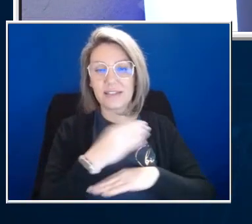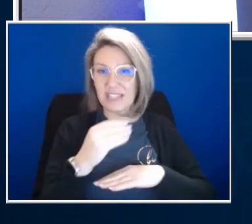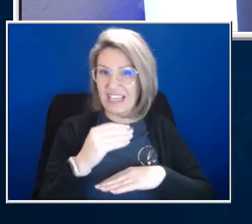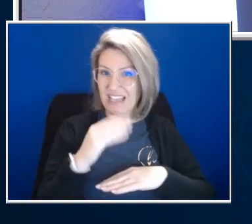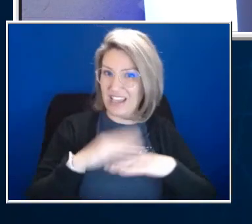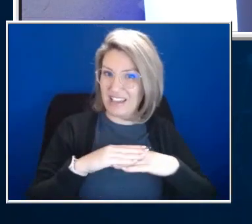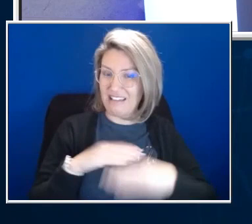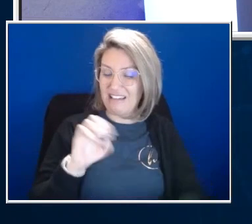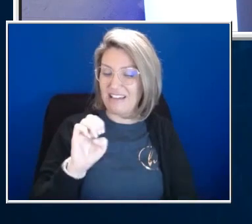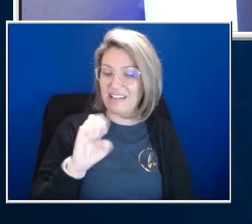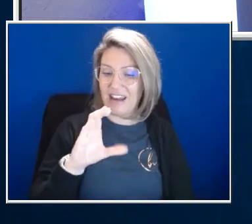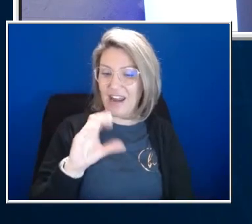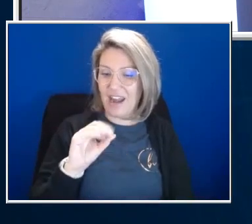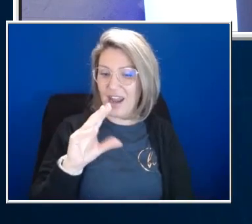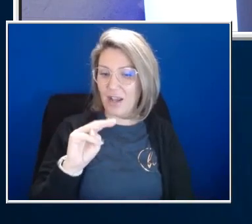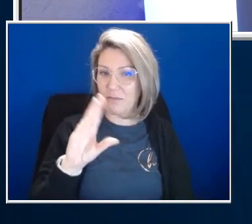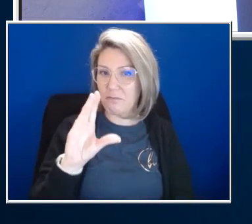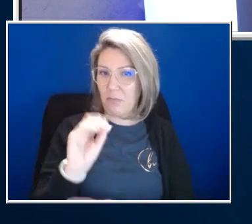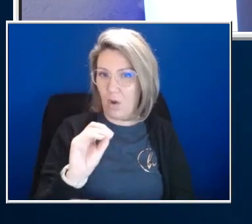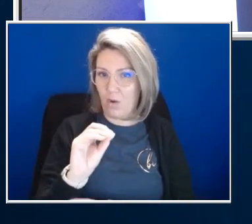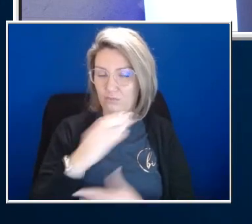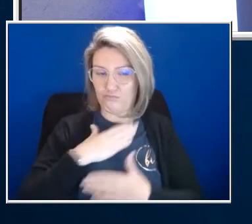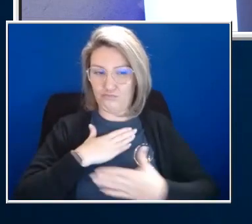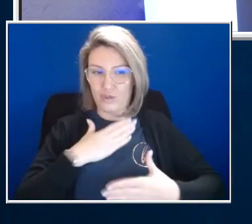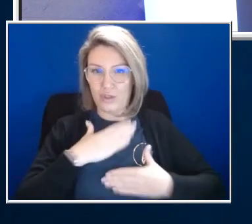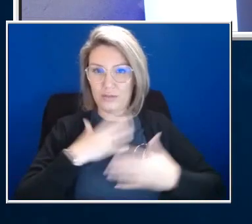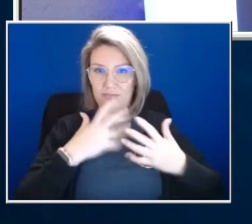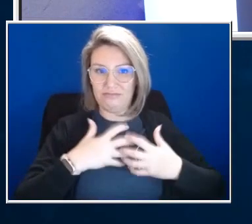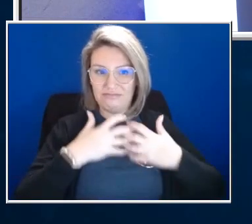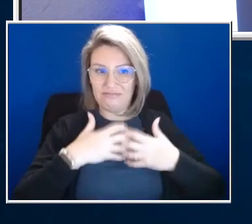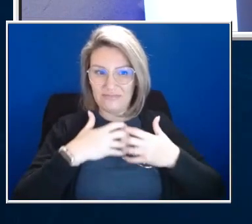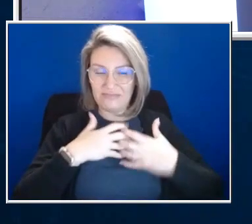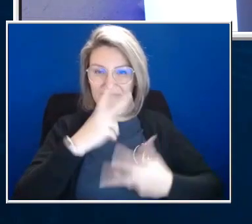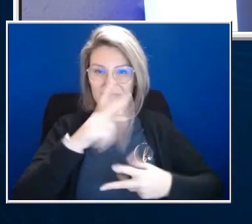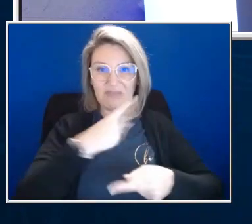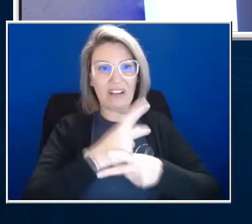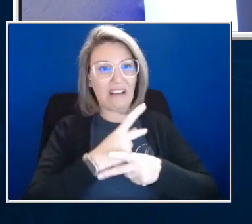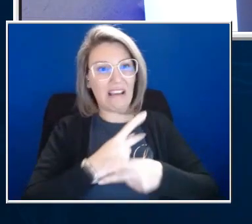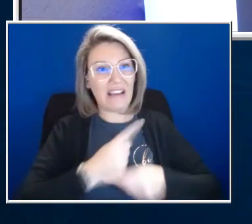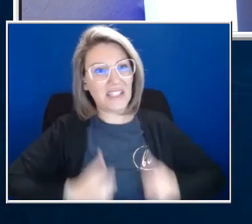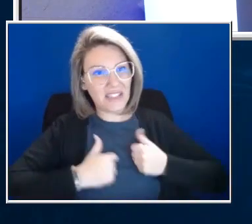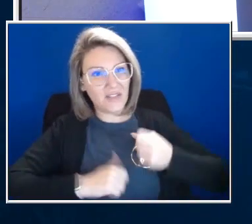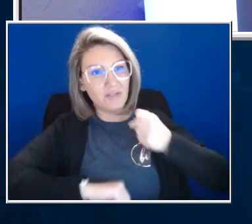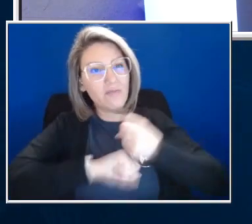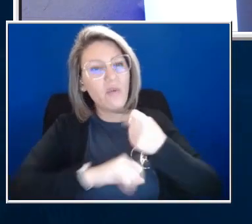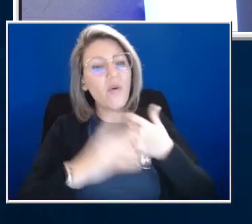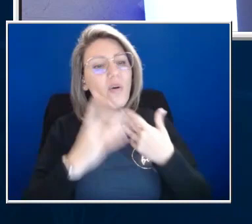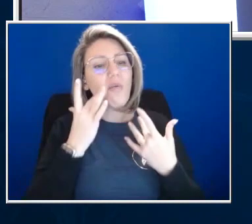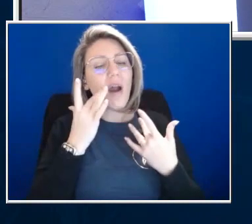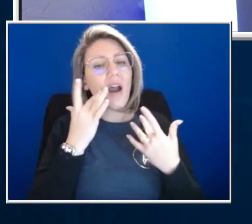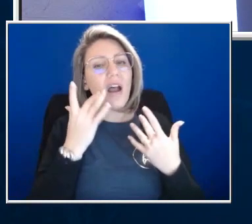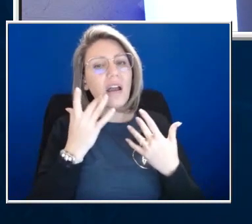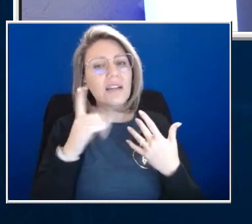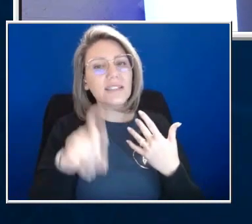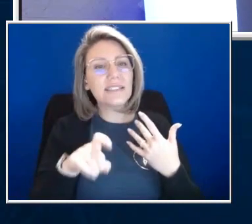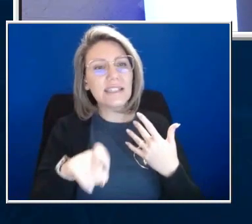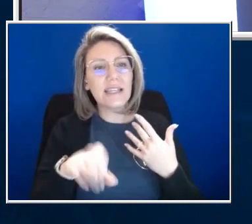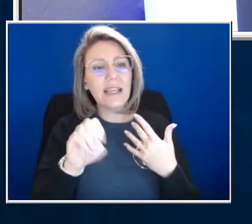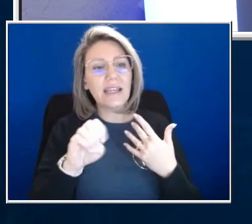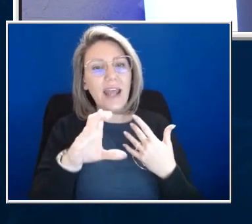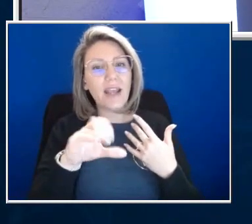machine, basically a form of life support. Dr. Shaw, why would Christina need an ECMO?